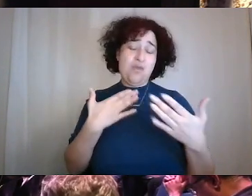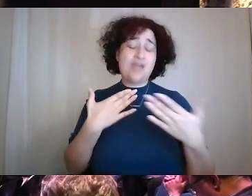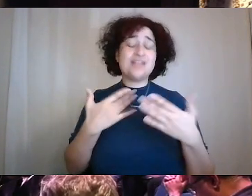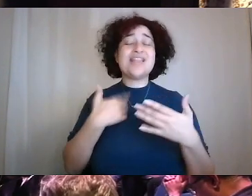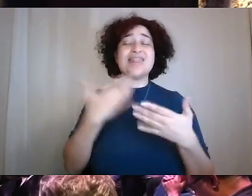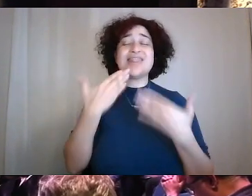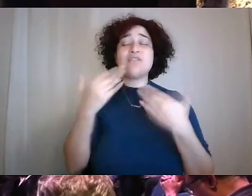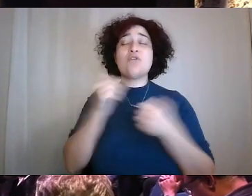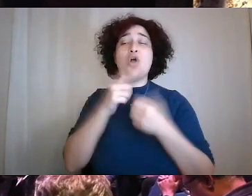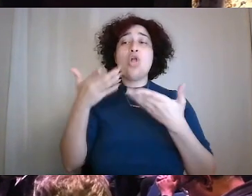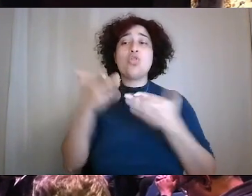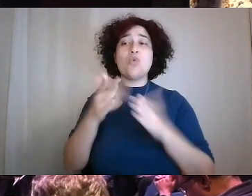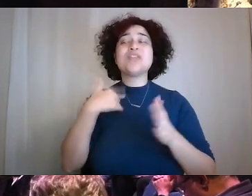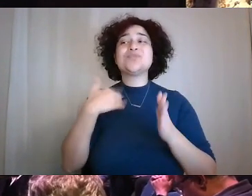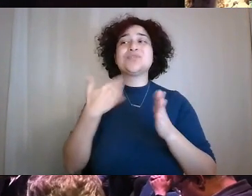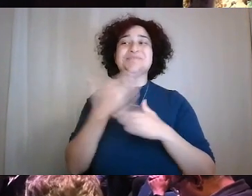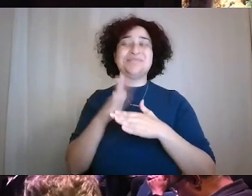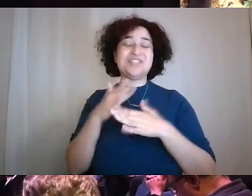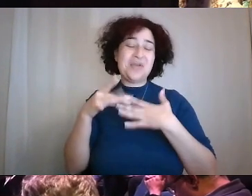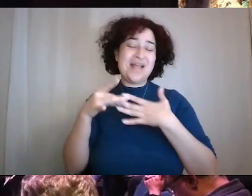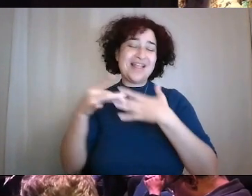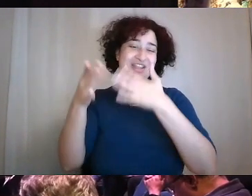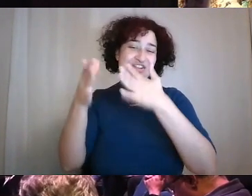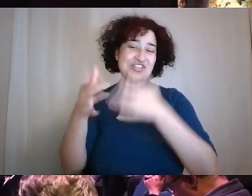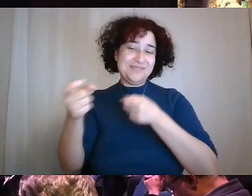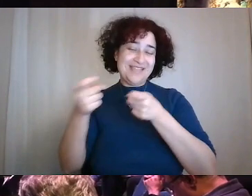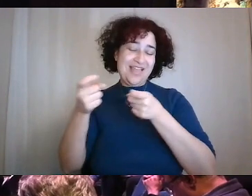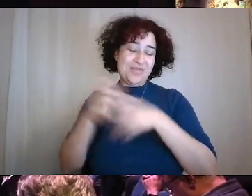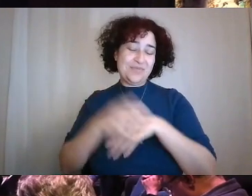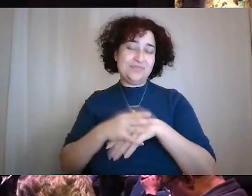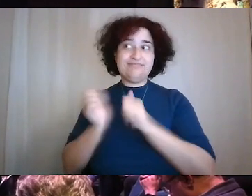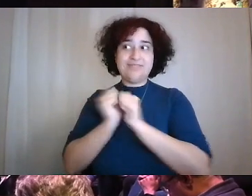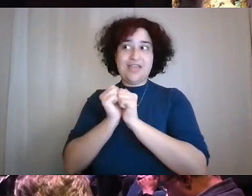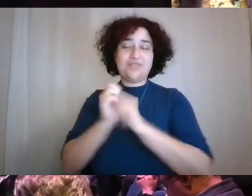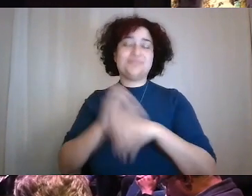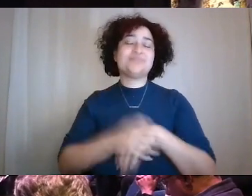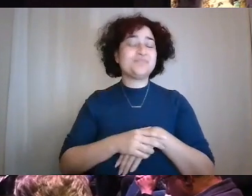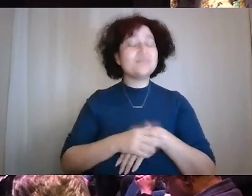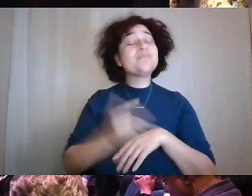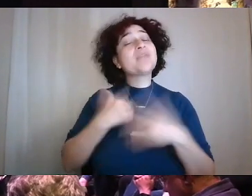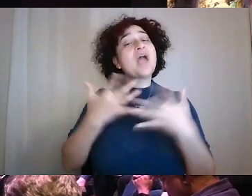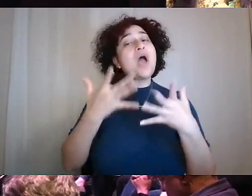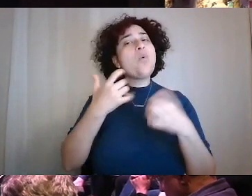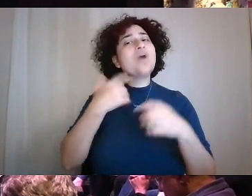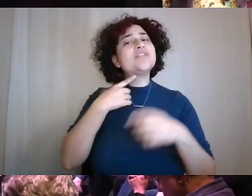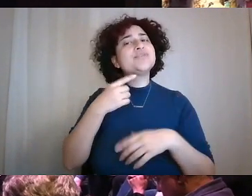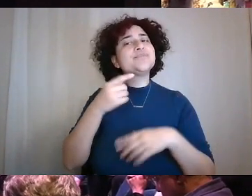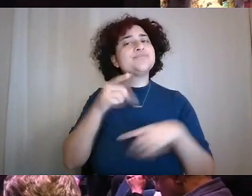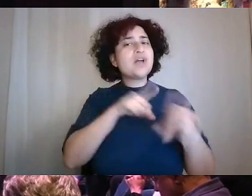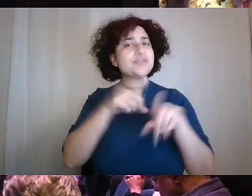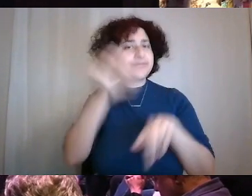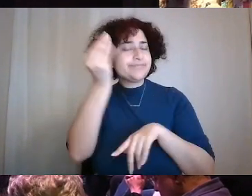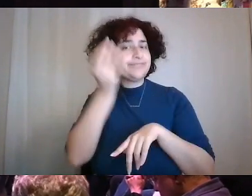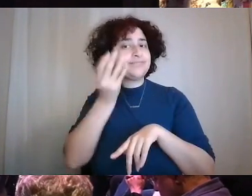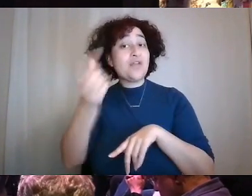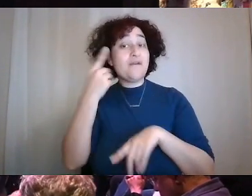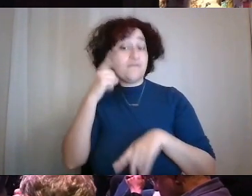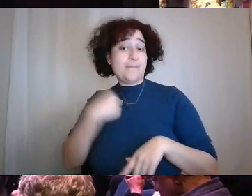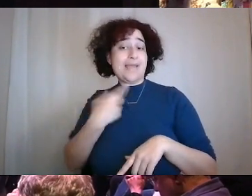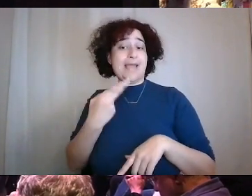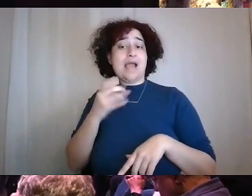together. So I also want to just take a moment to say that for me, HowlRound, and especially the LTC, feels